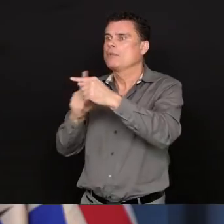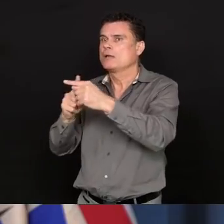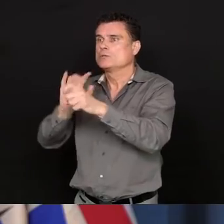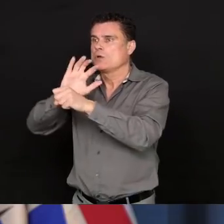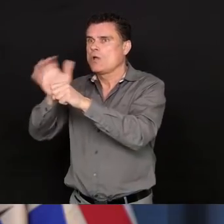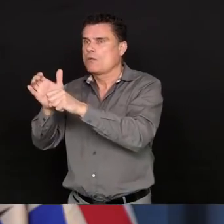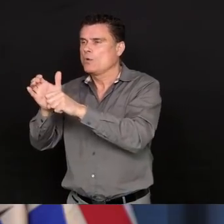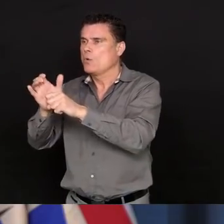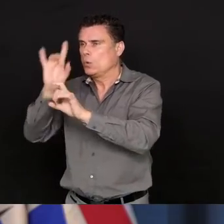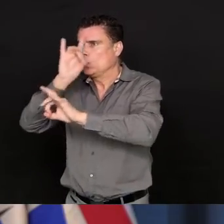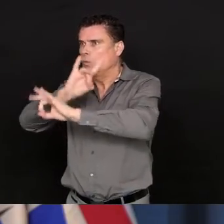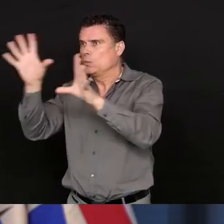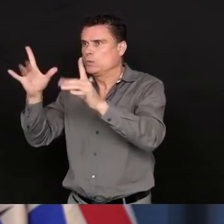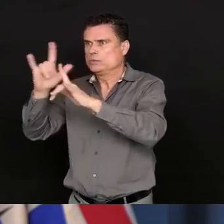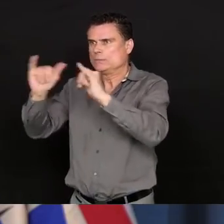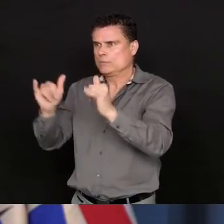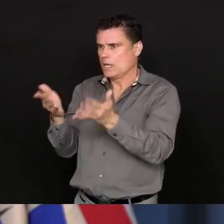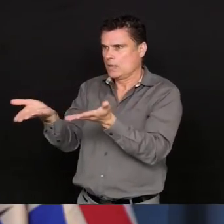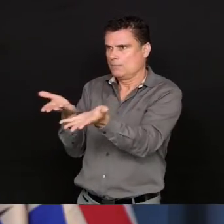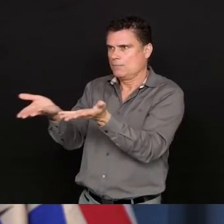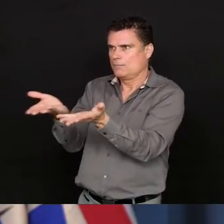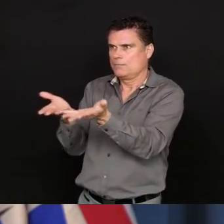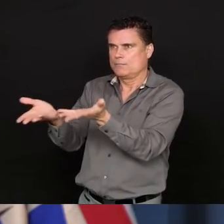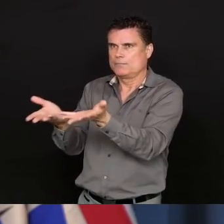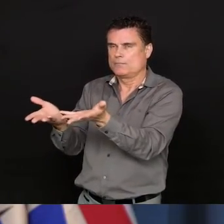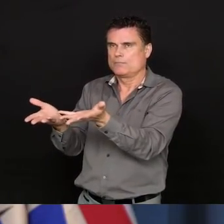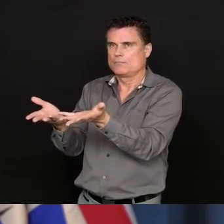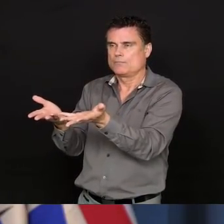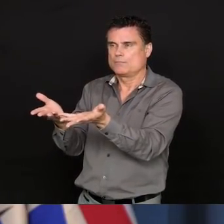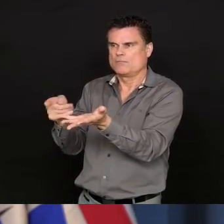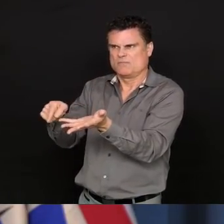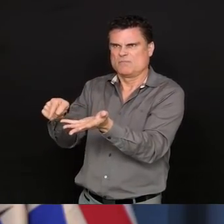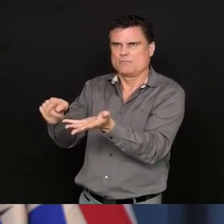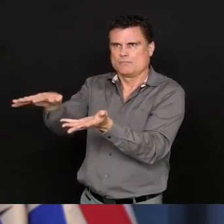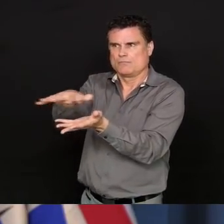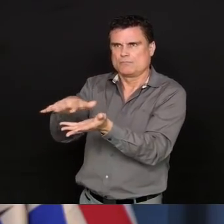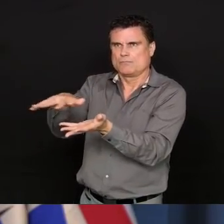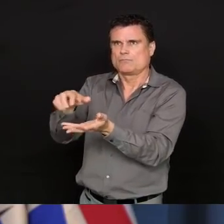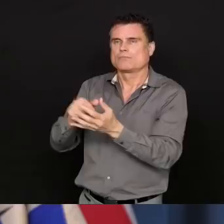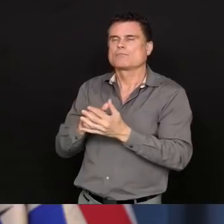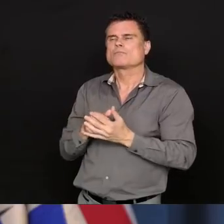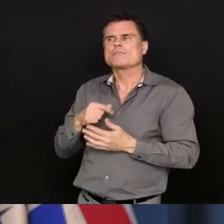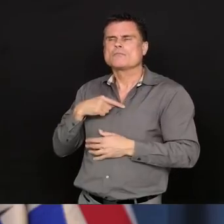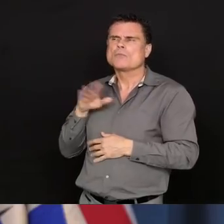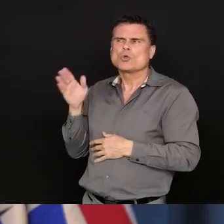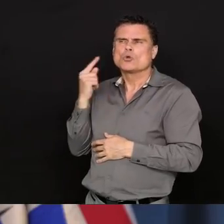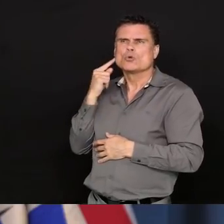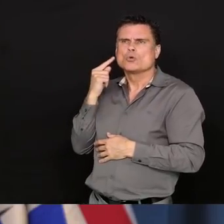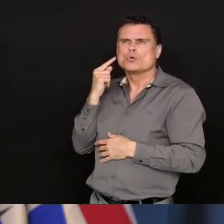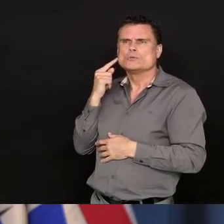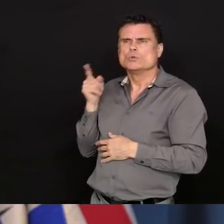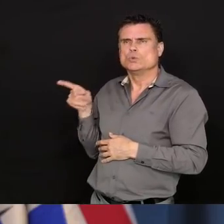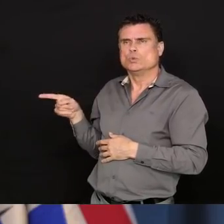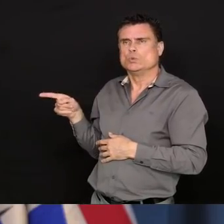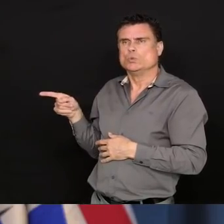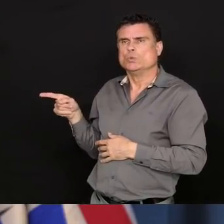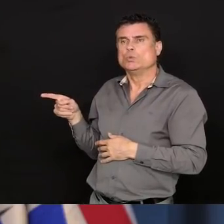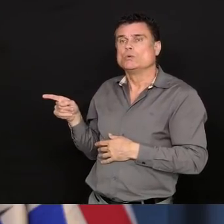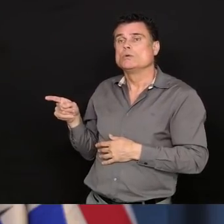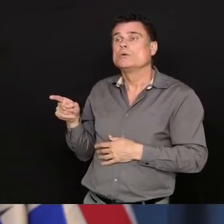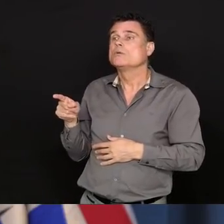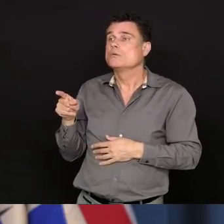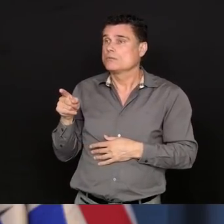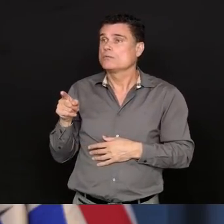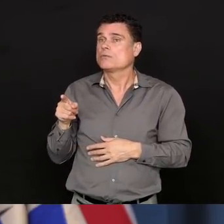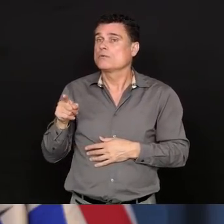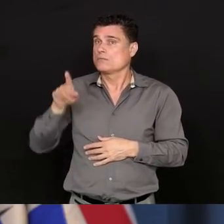hearing that a public health order has been issued to tell firefighters not to respond to medical emergency calls unless they're color-coded purple. And many